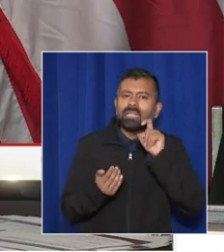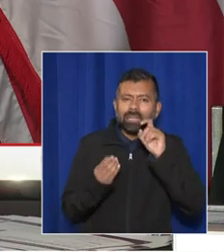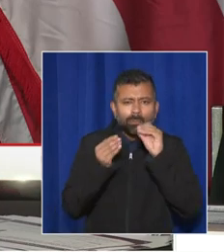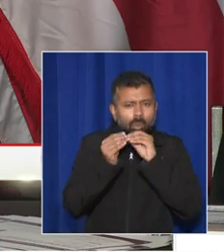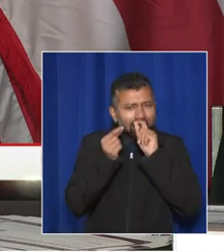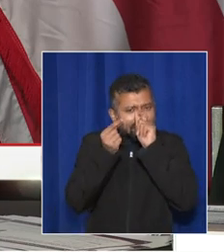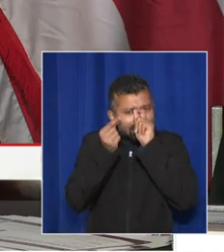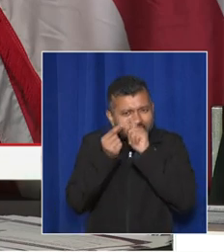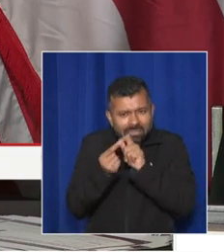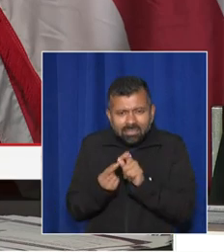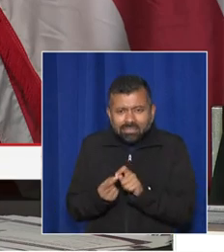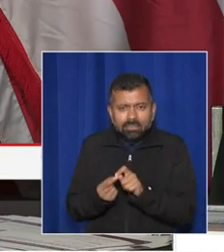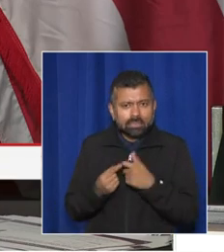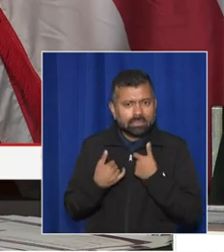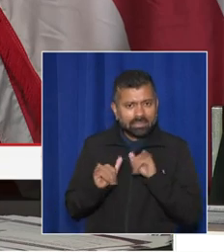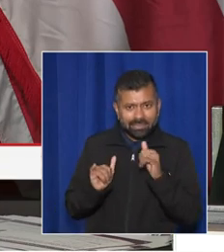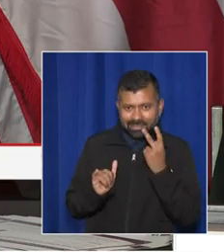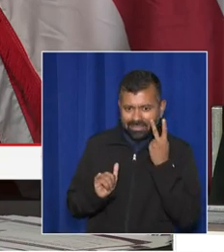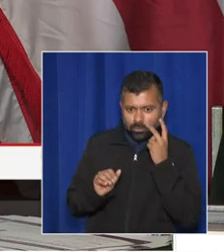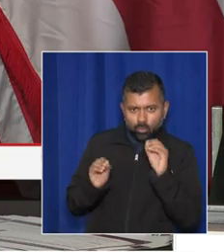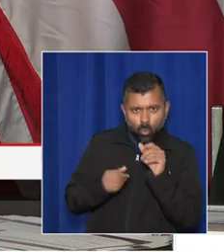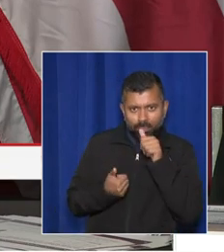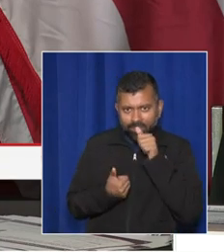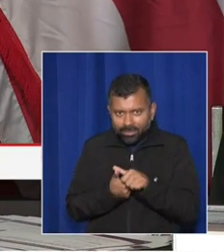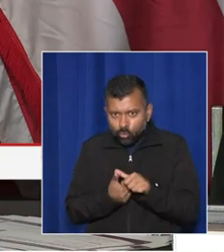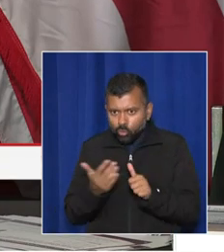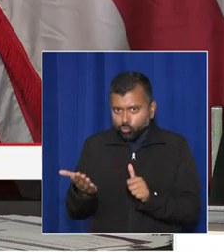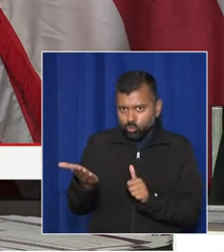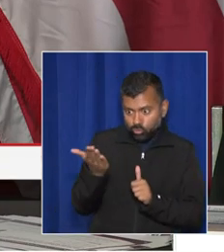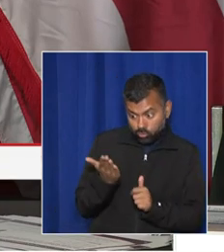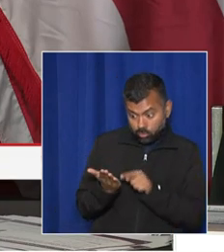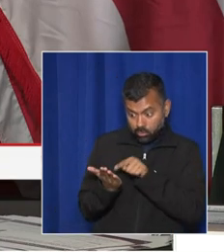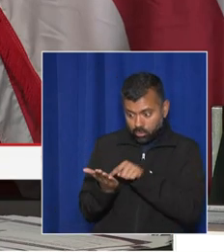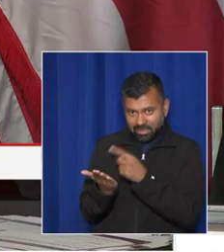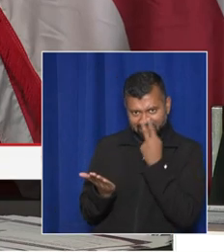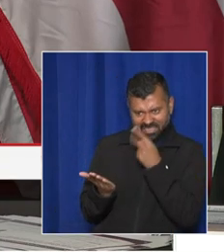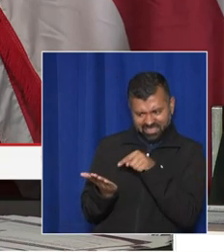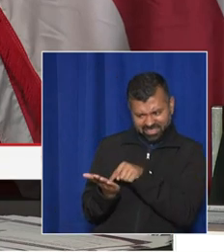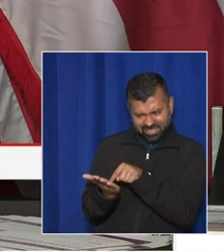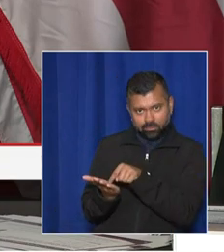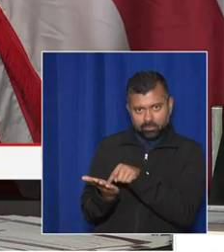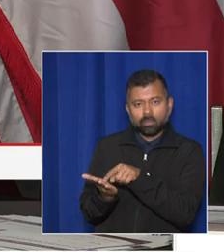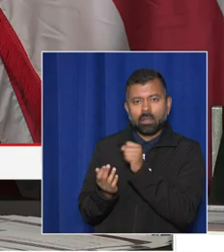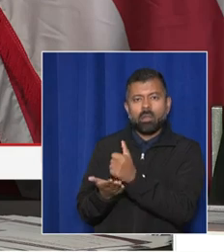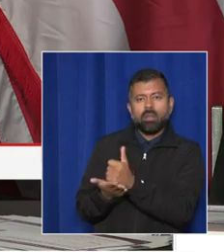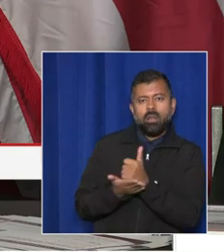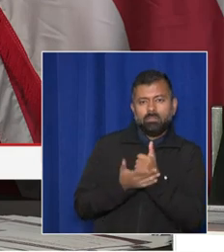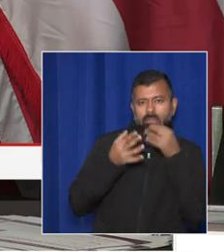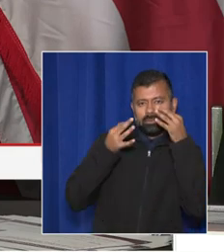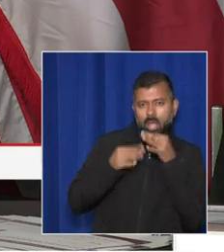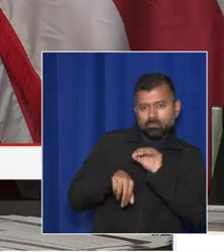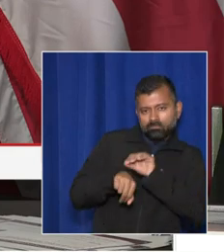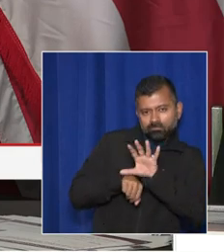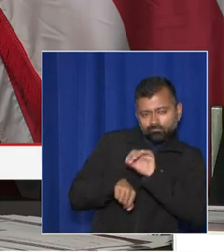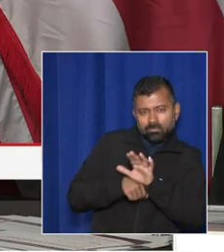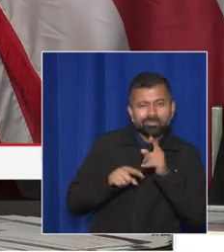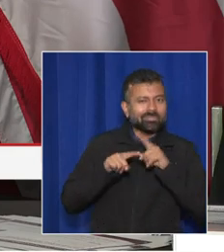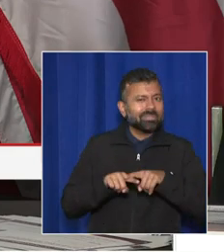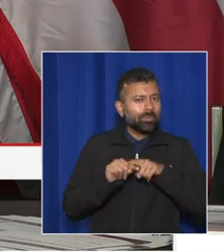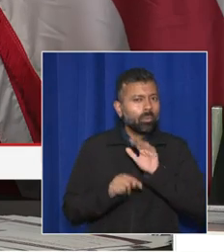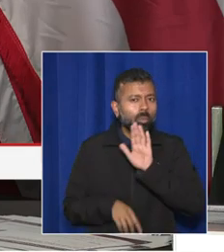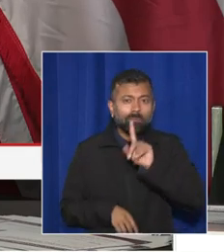letter with any agreement between a former federal employee and an agency yet. So it's hard to answer blindly